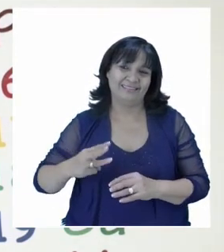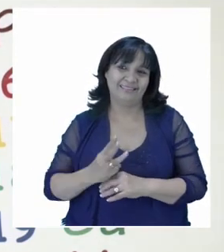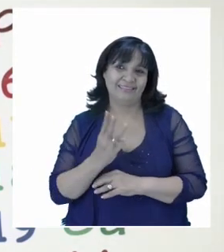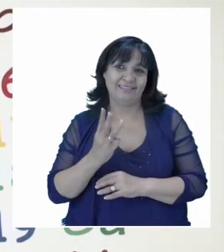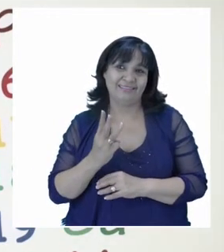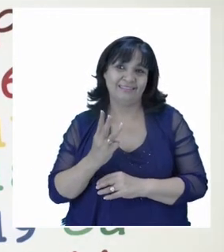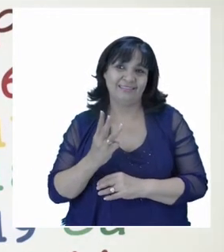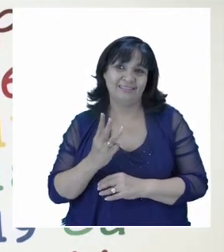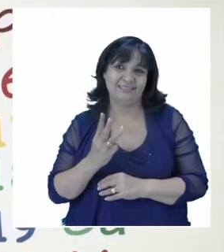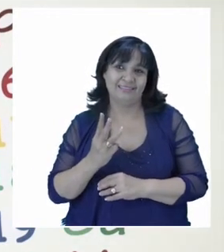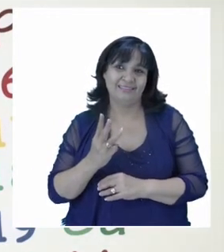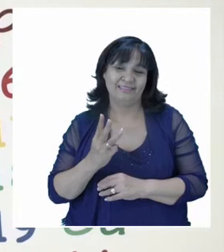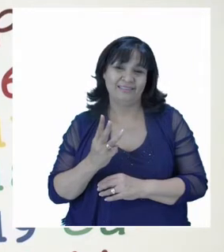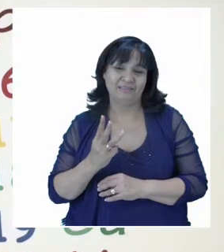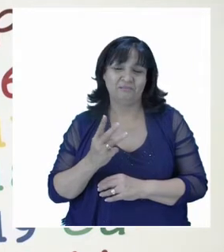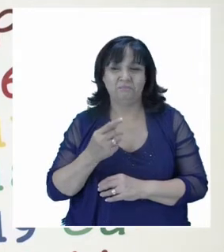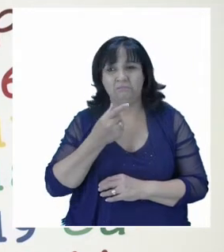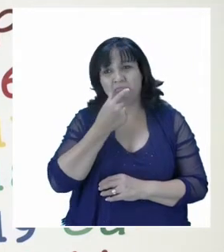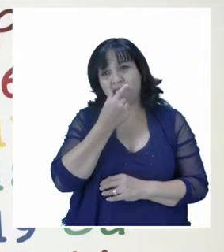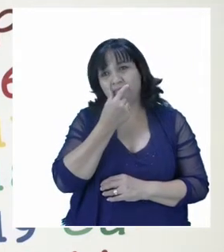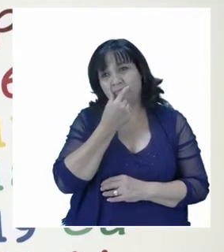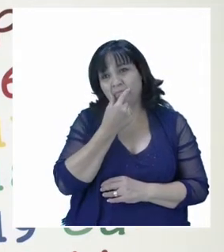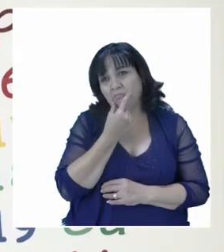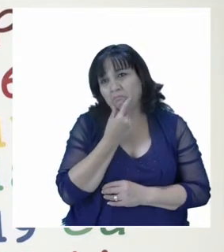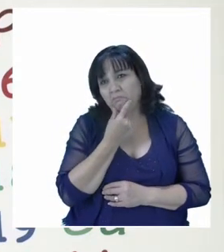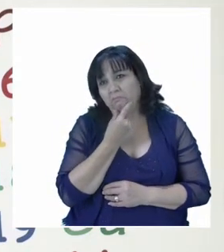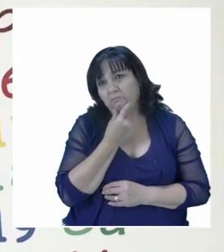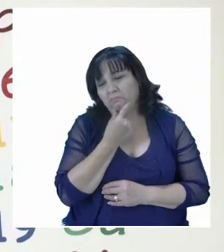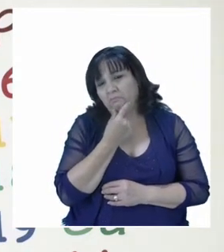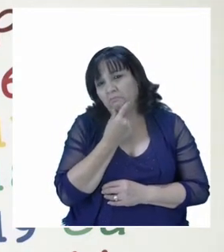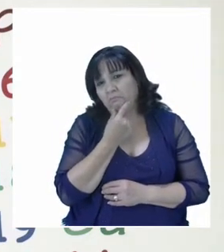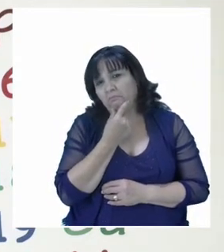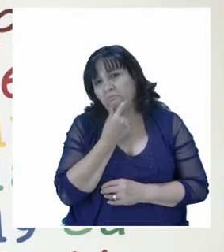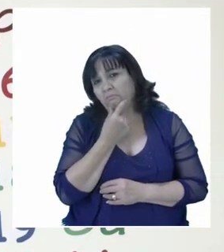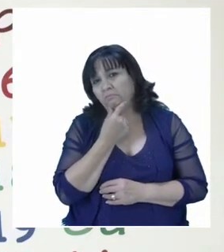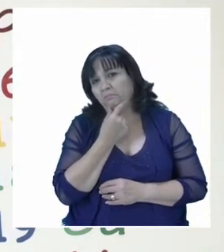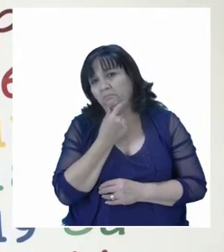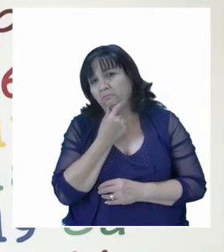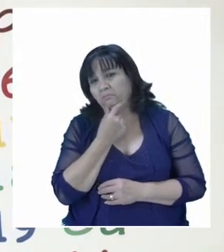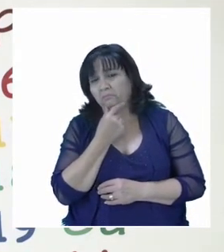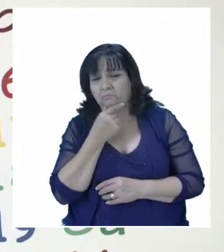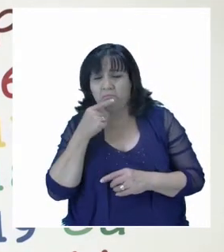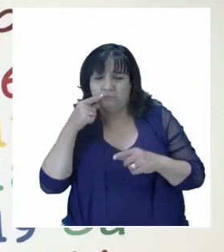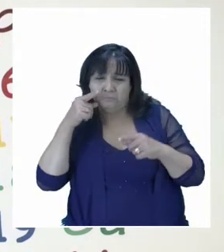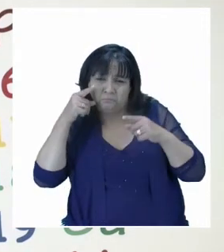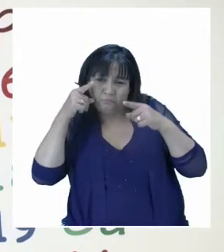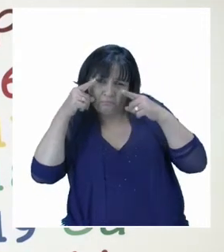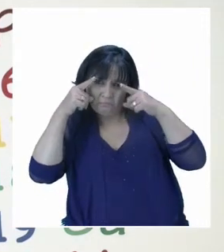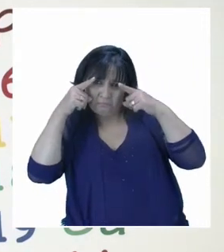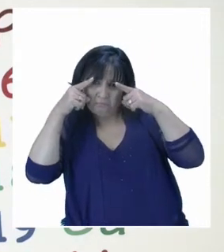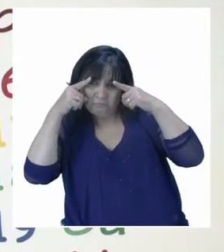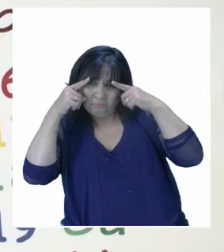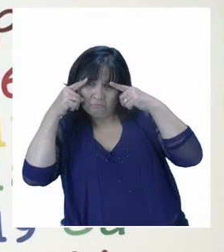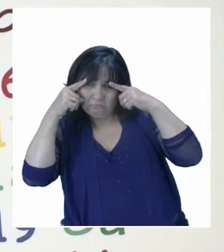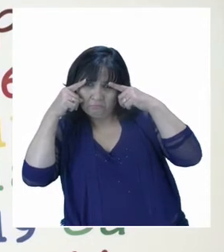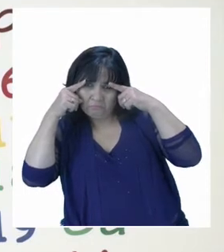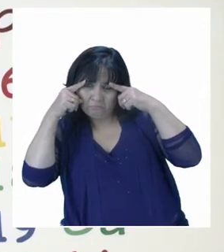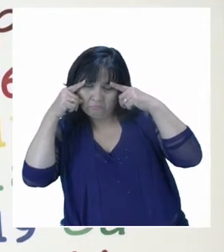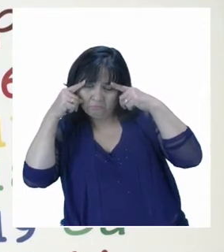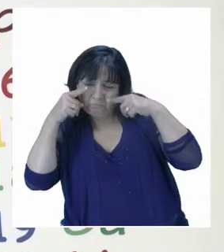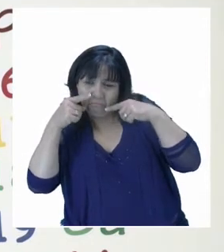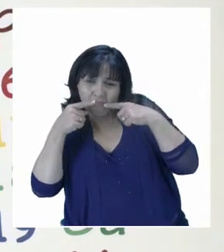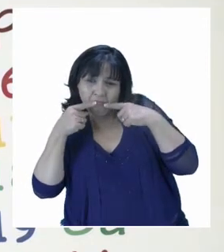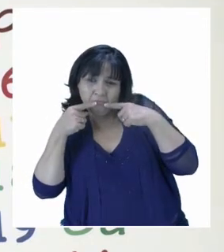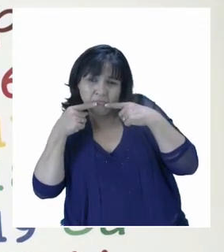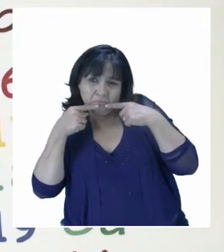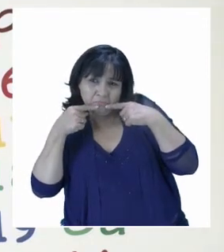are sad, our face changes. Our mouth goes down and our